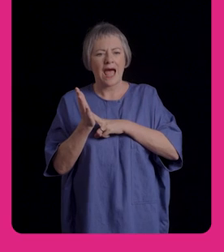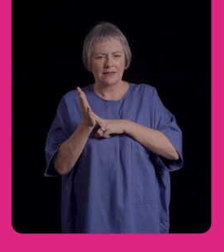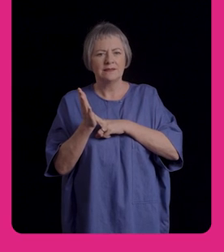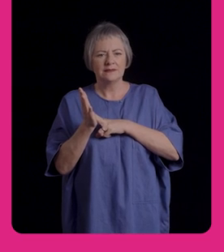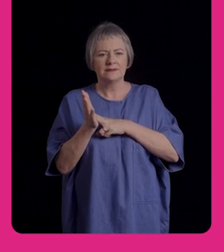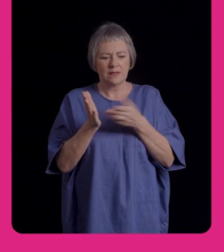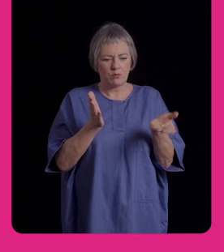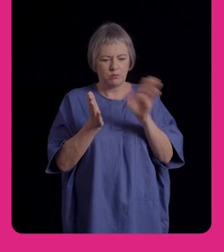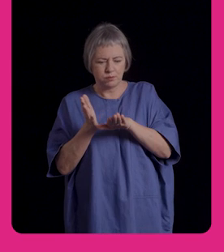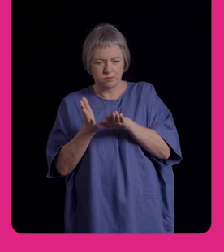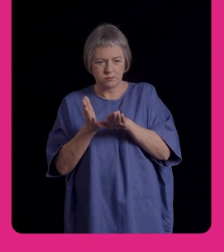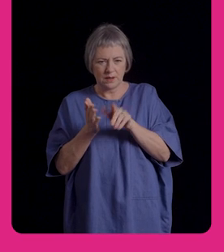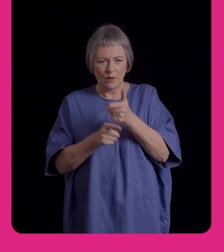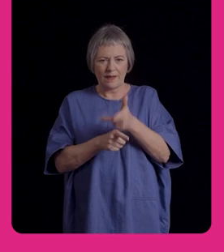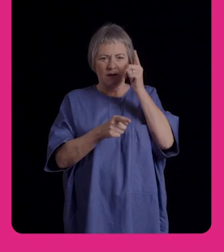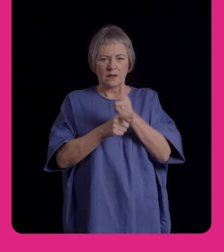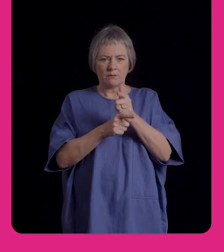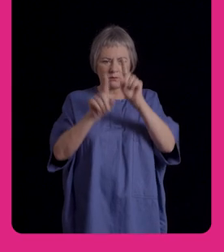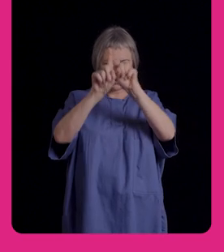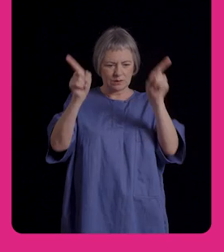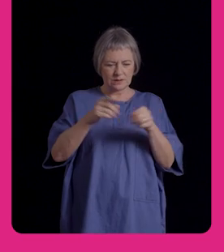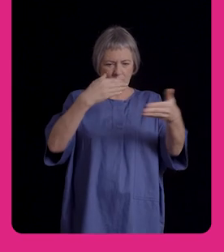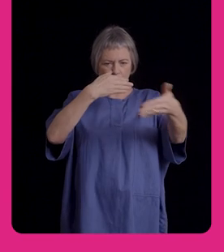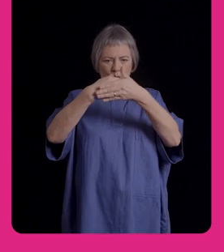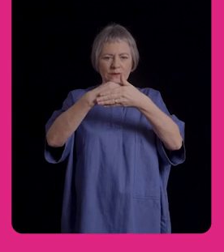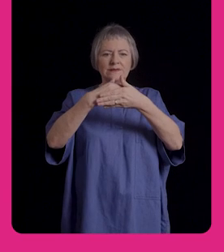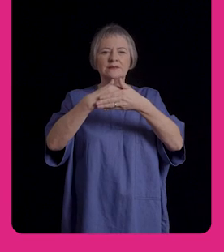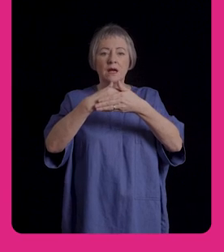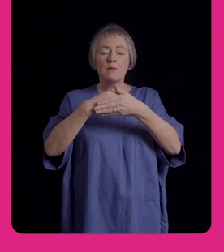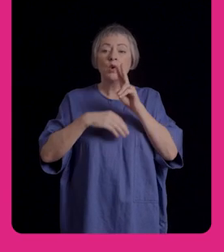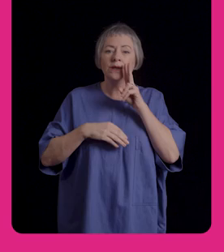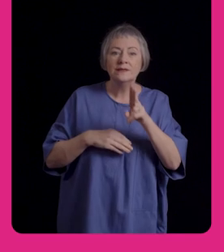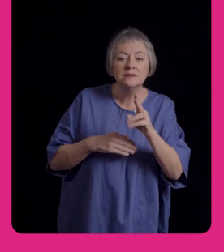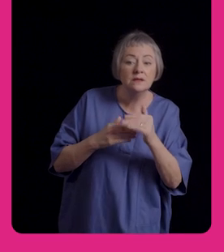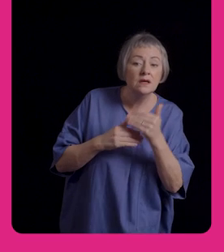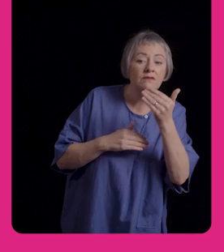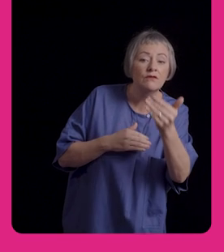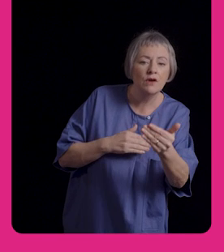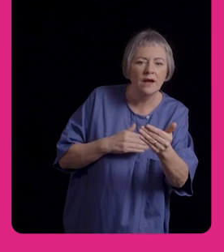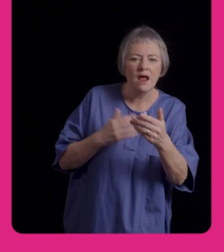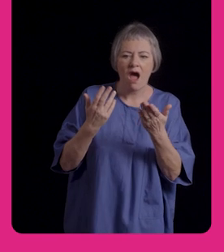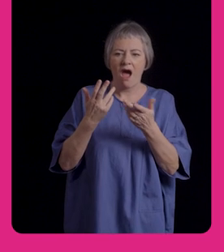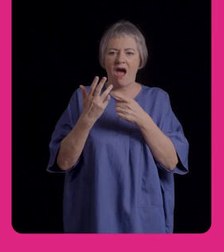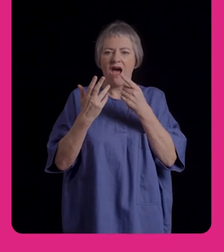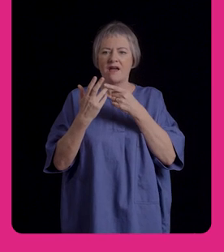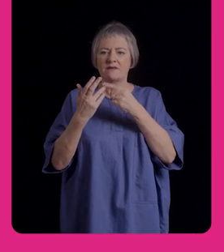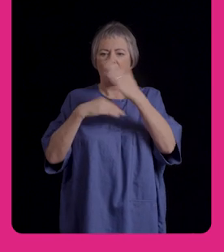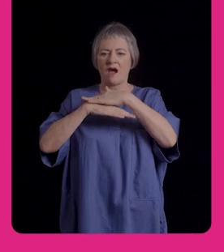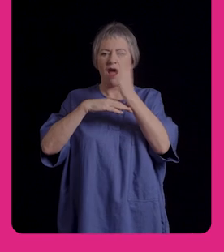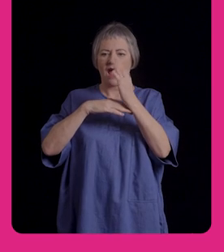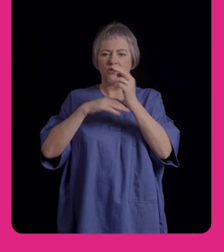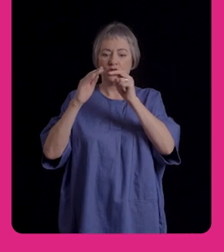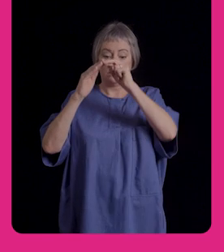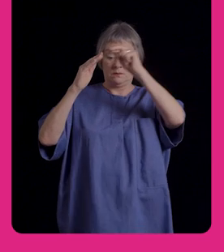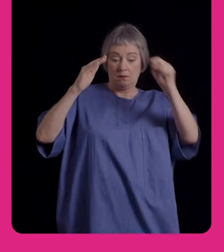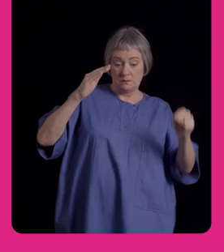that have all been like tied down and like closed gun ports in this room. you can see in front of you, like not that far away, another hatch leading